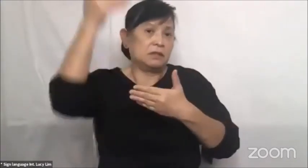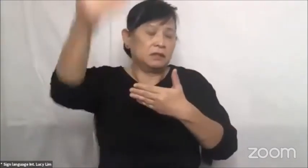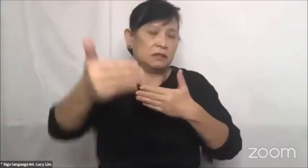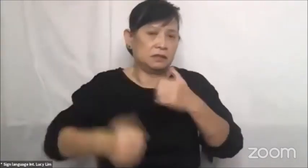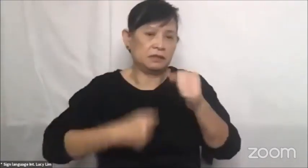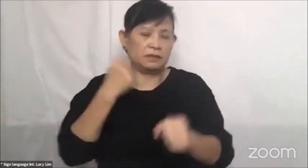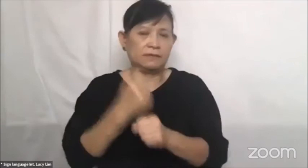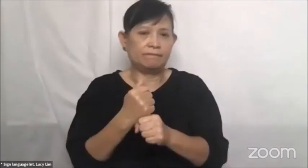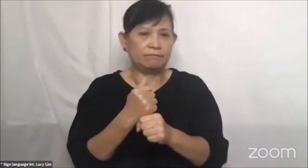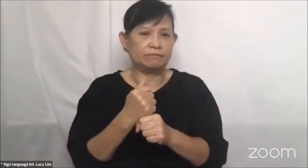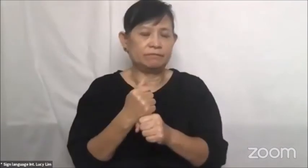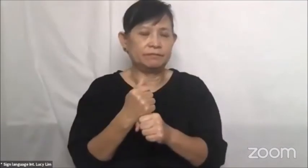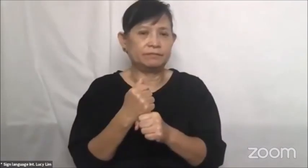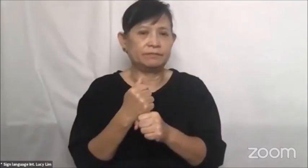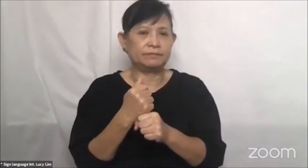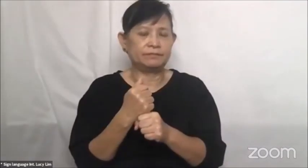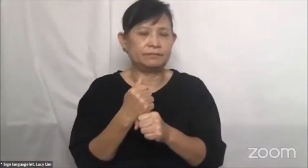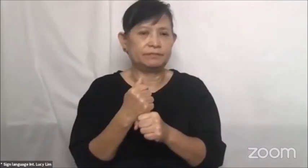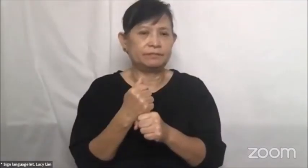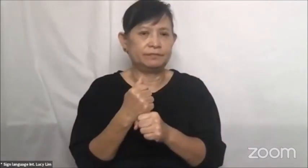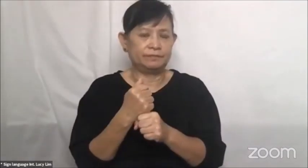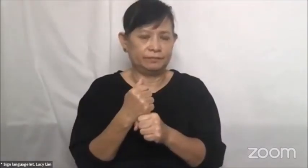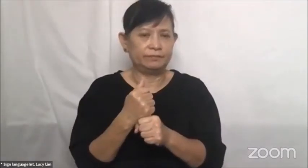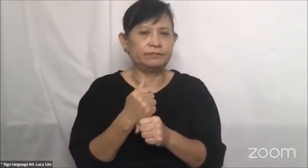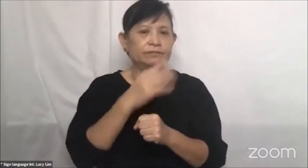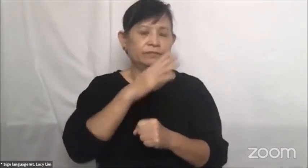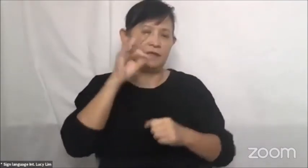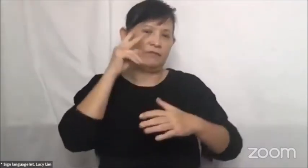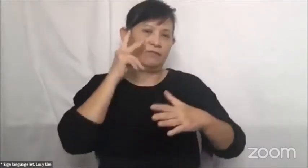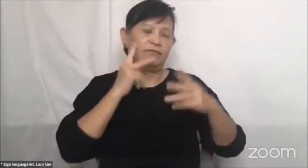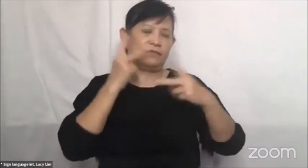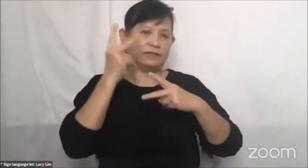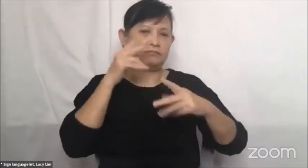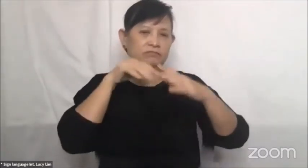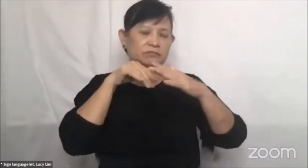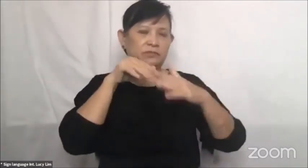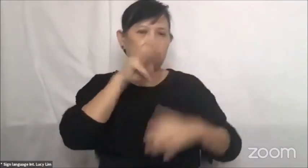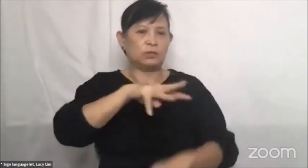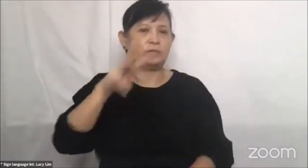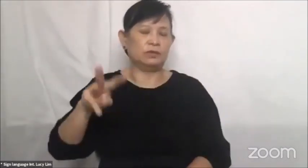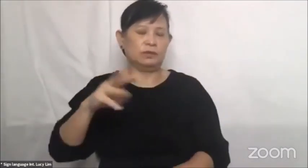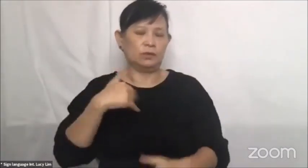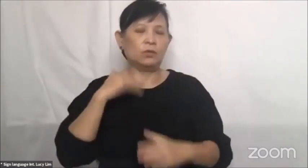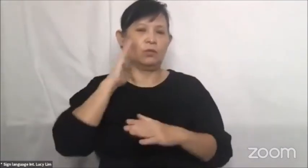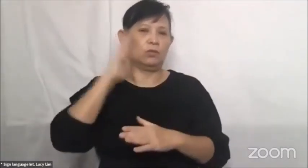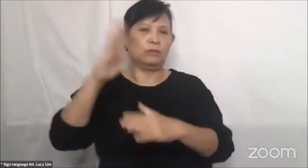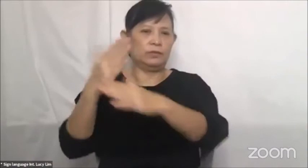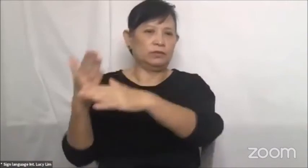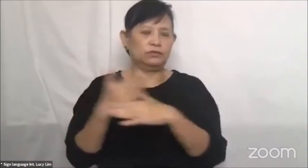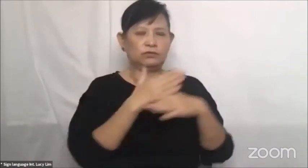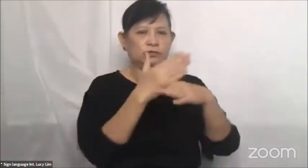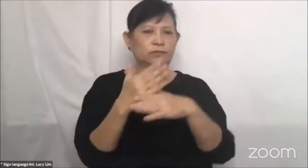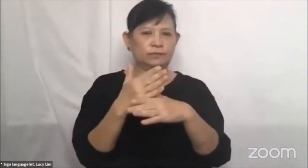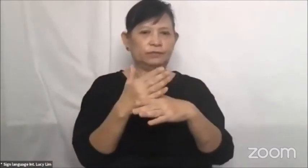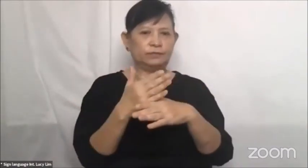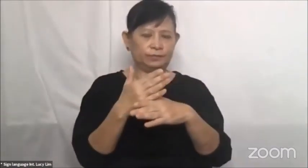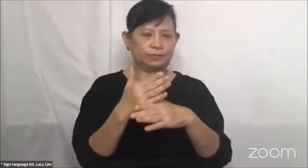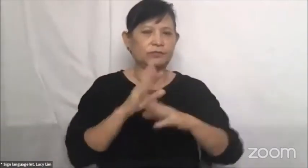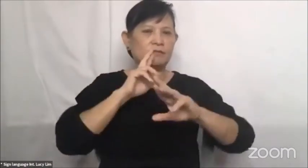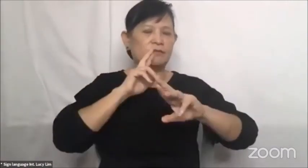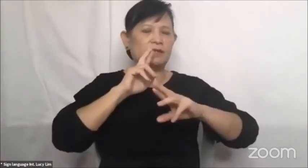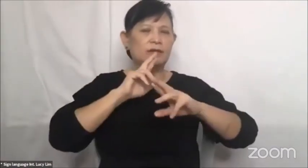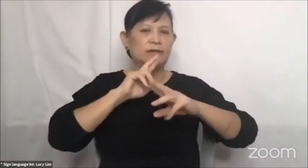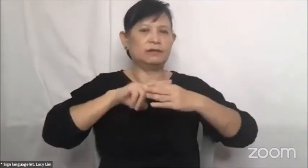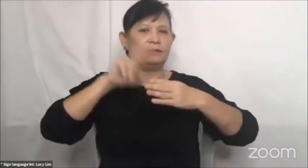tuned and visit our websites. We might be sharing some of the results,